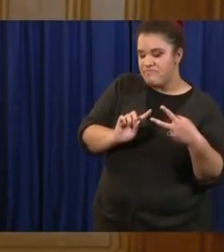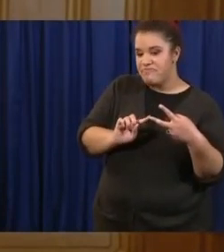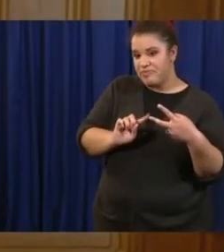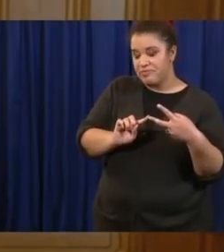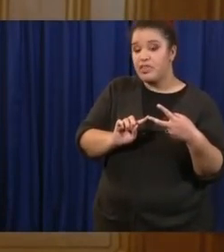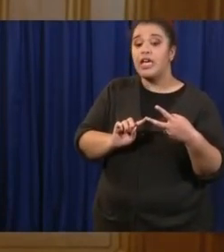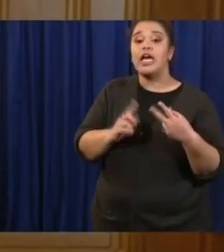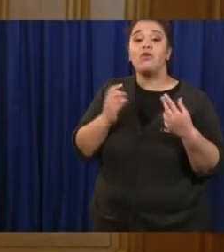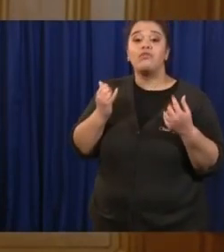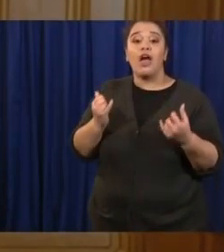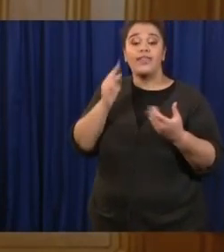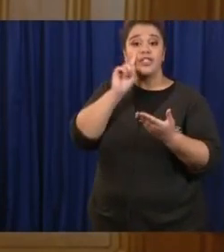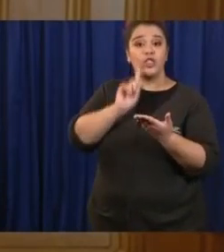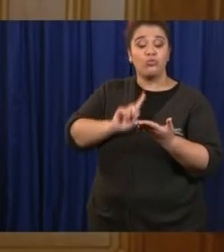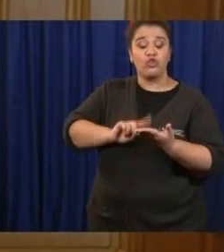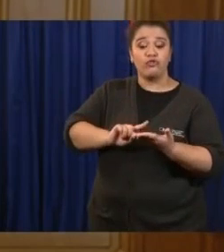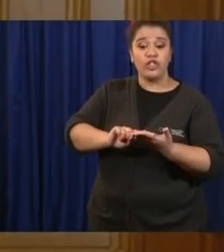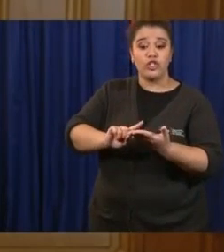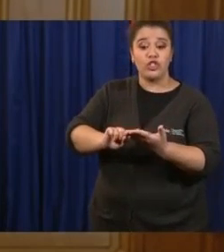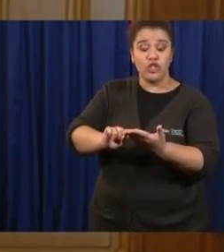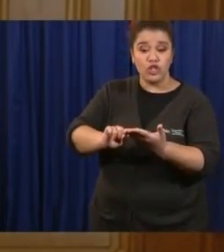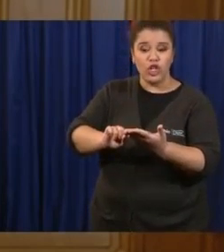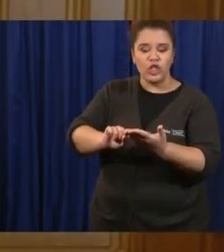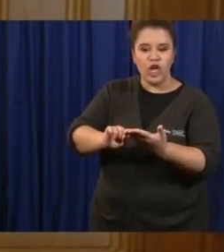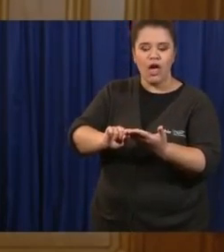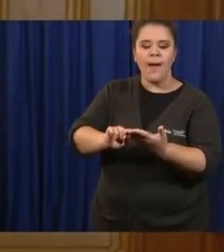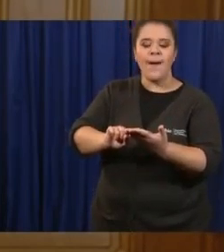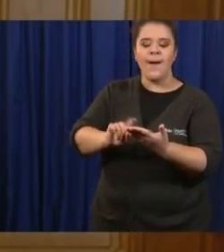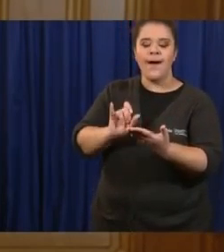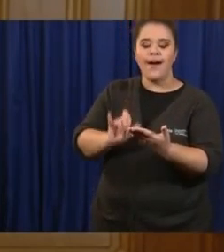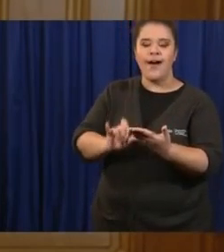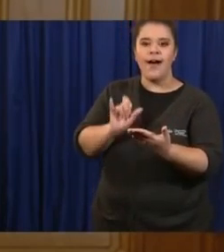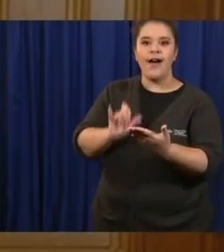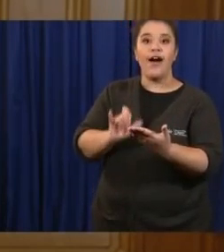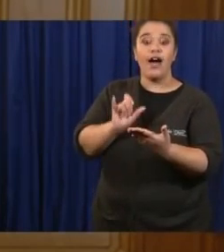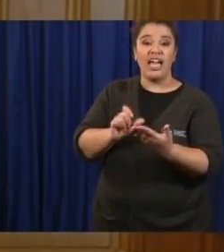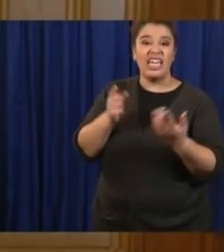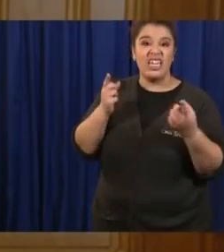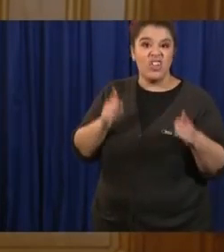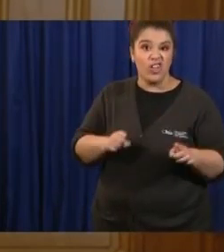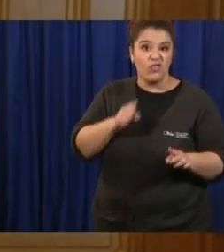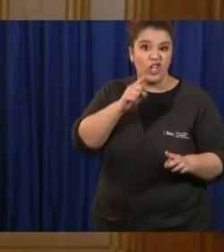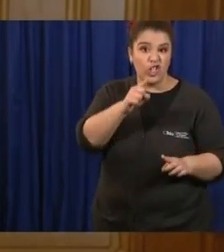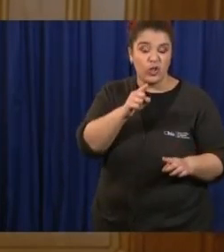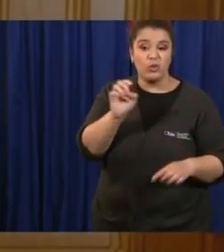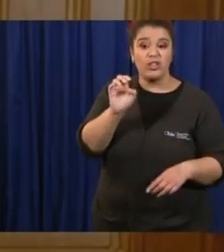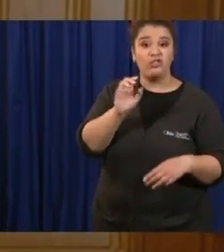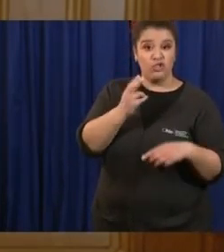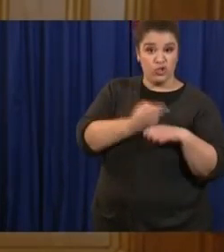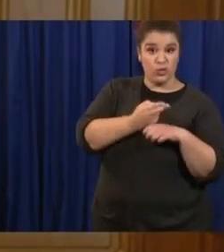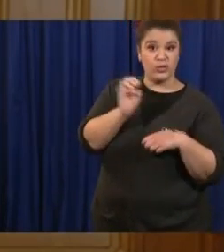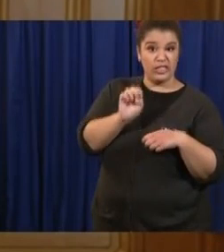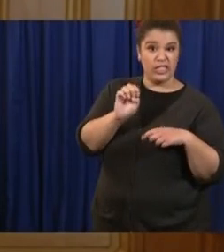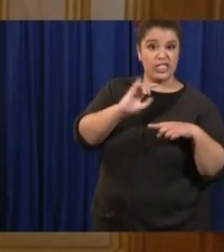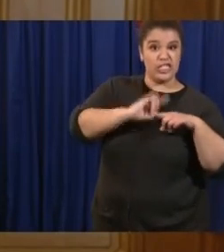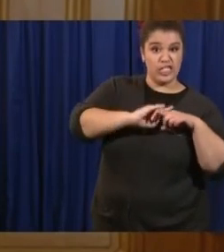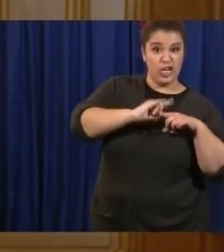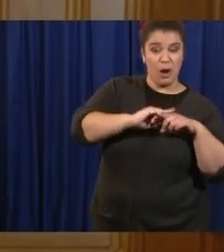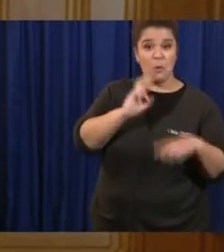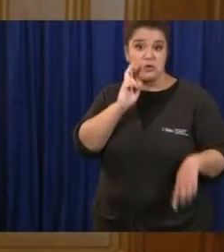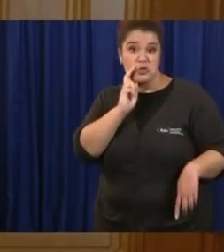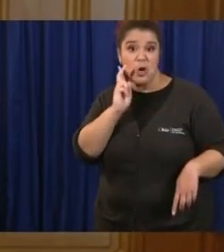who smoke and vape might be getting sicker when they get COVID, and I was wondering if you could address that as well. I'll